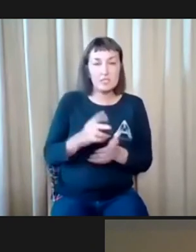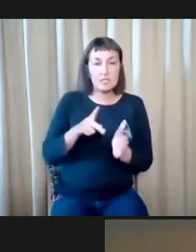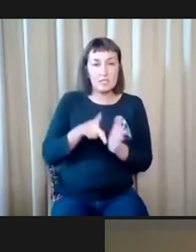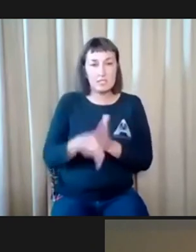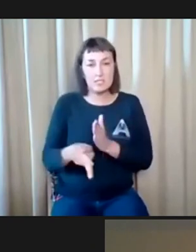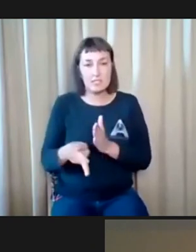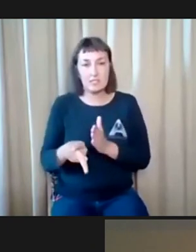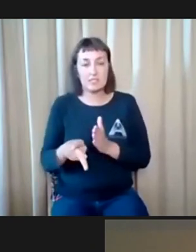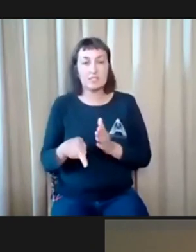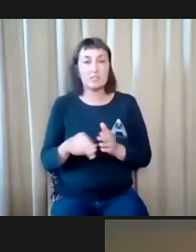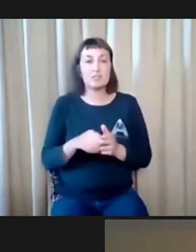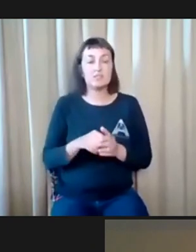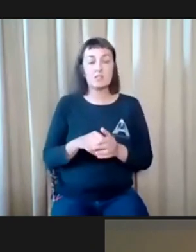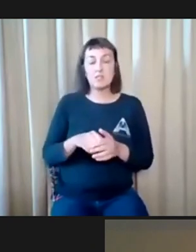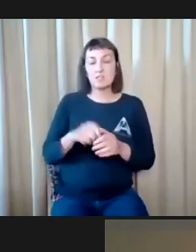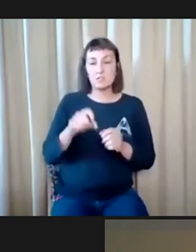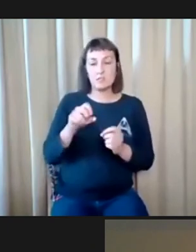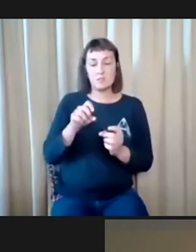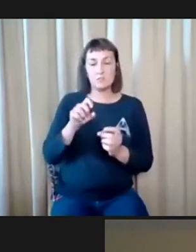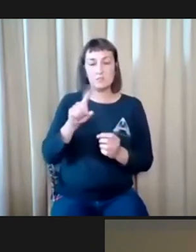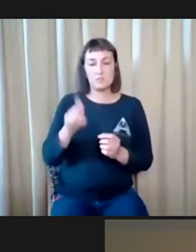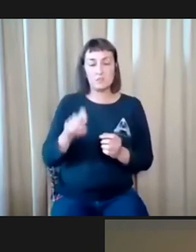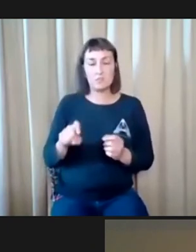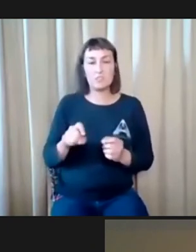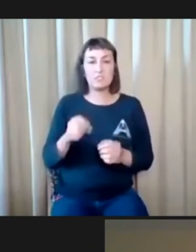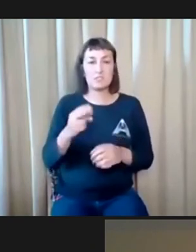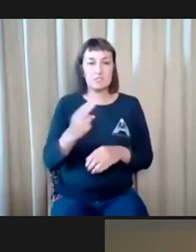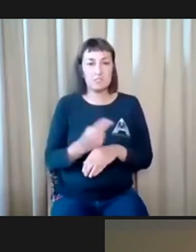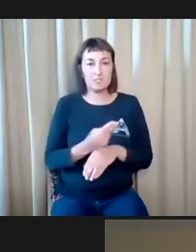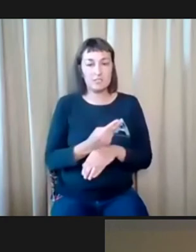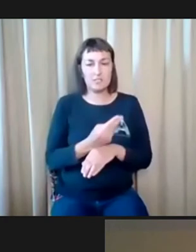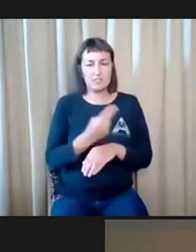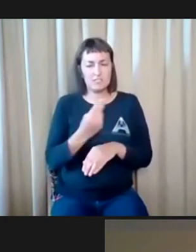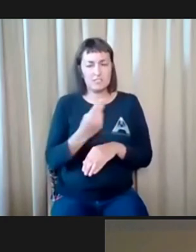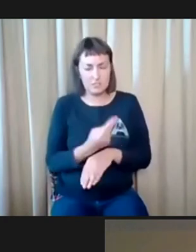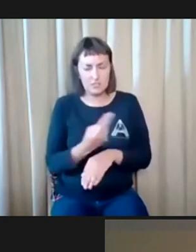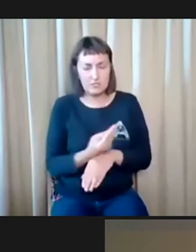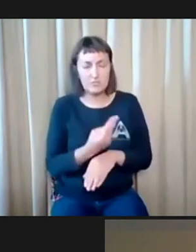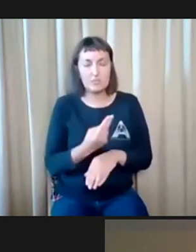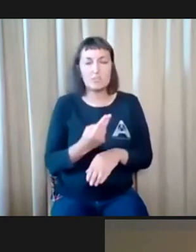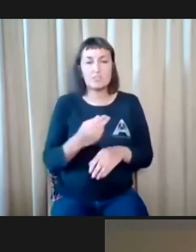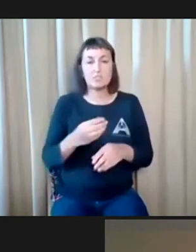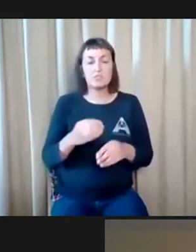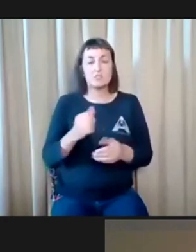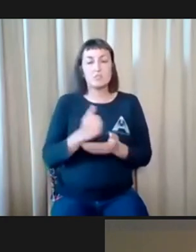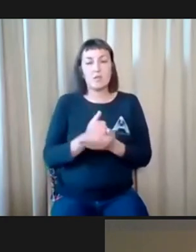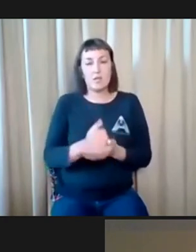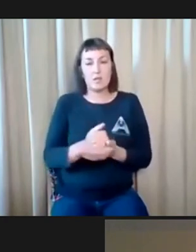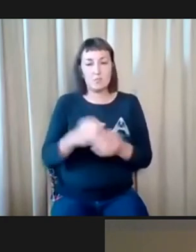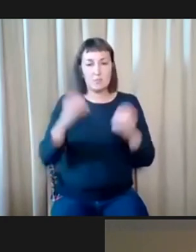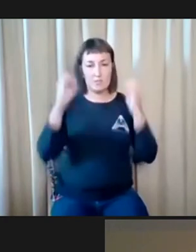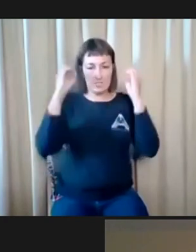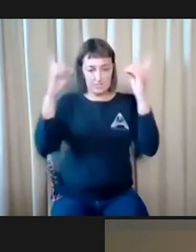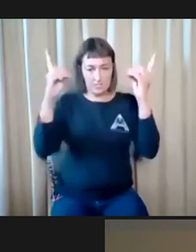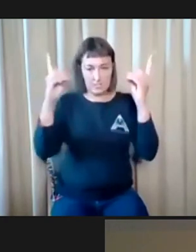you find it equally useful to educate children and adults, or can children have an impact on adults that are